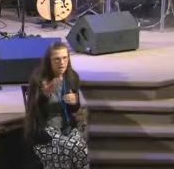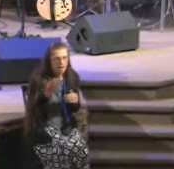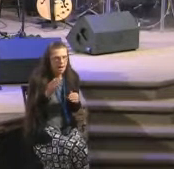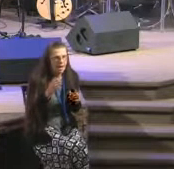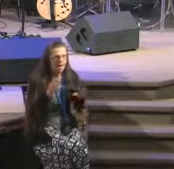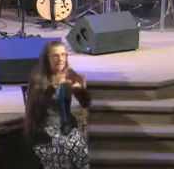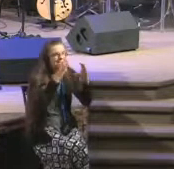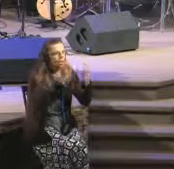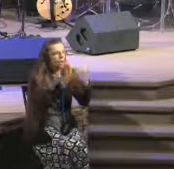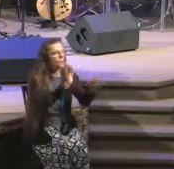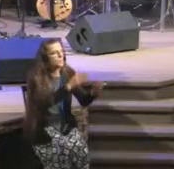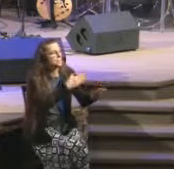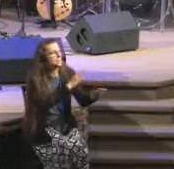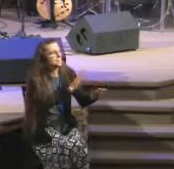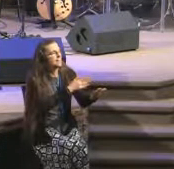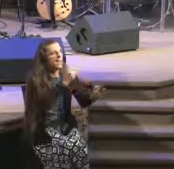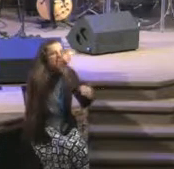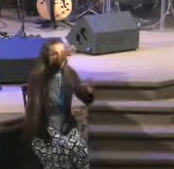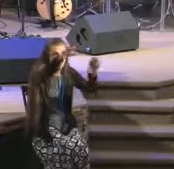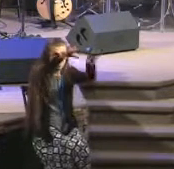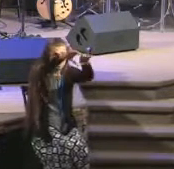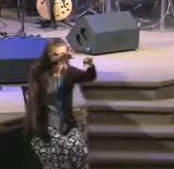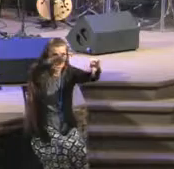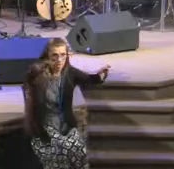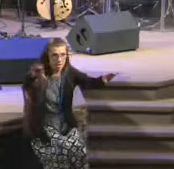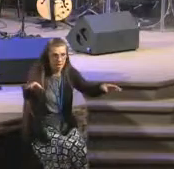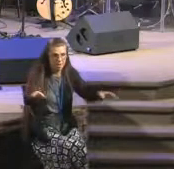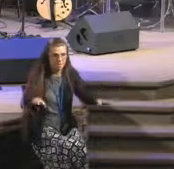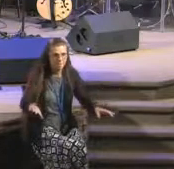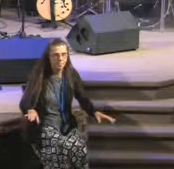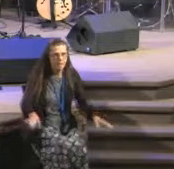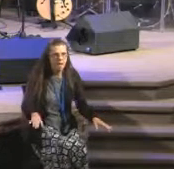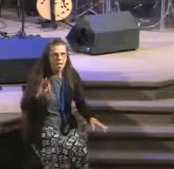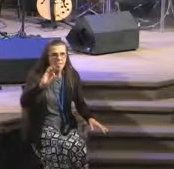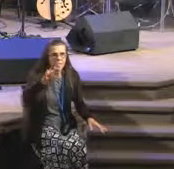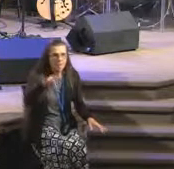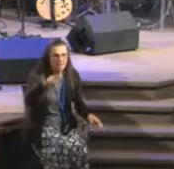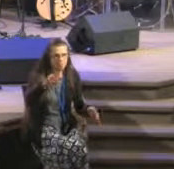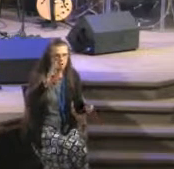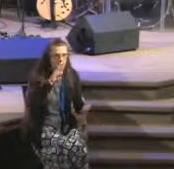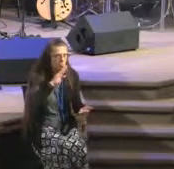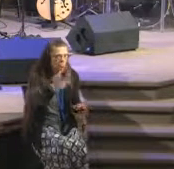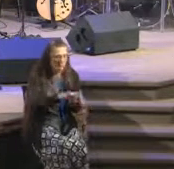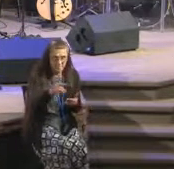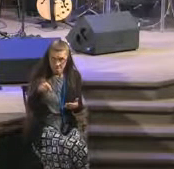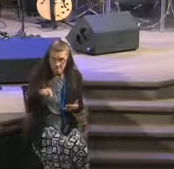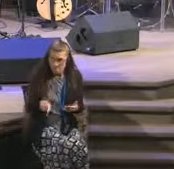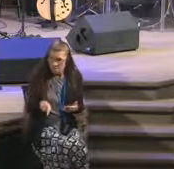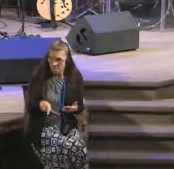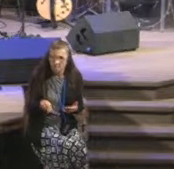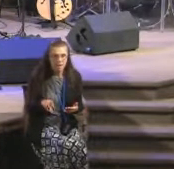had sang and the choir was coming down out of the choir loft, there was the pastor's wife down here, and the pastor's wife